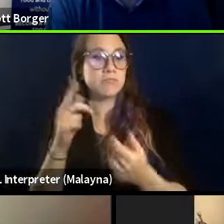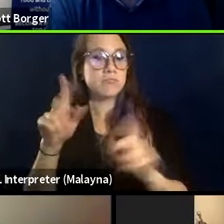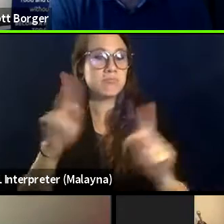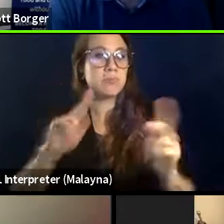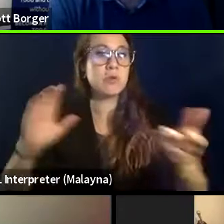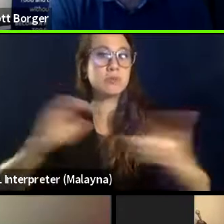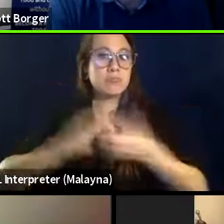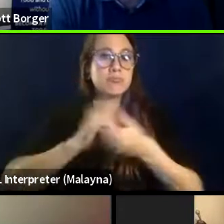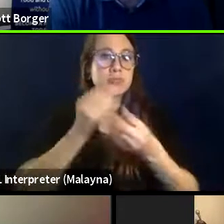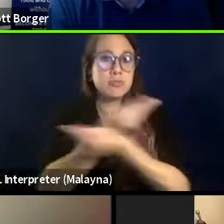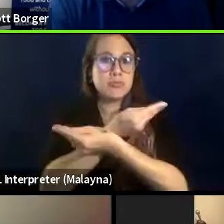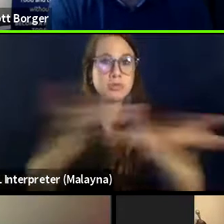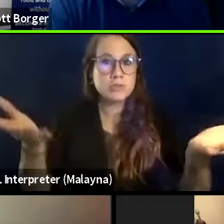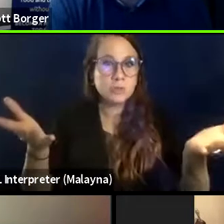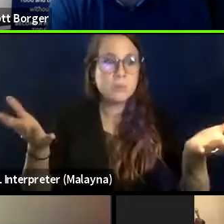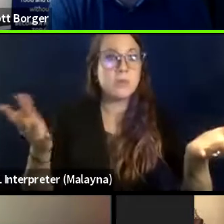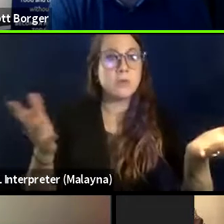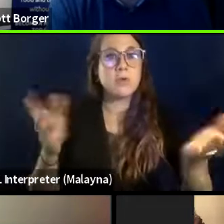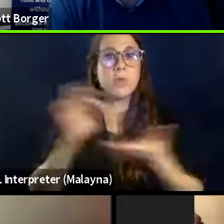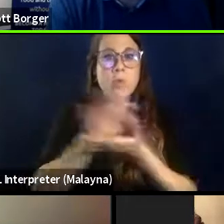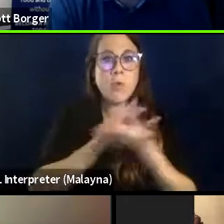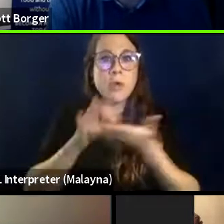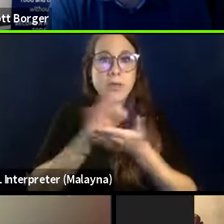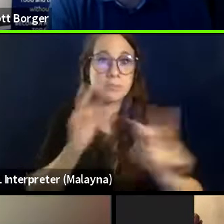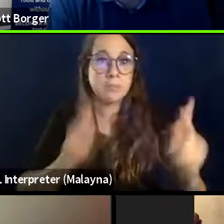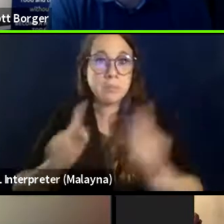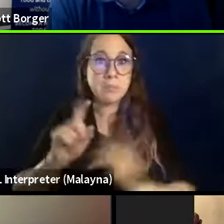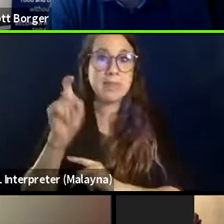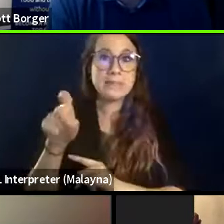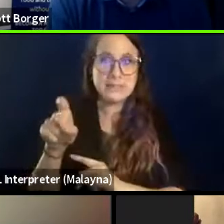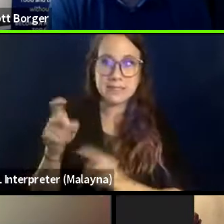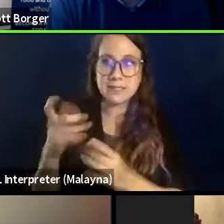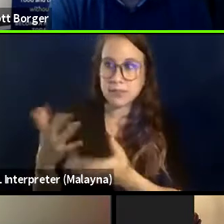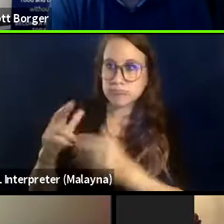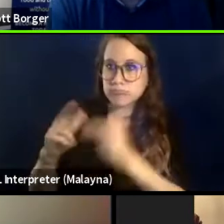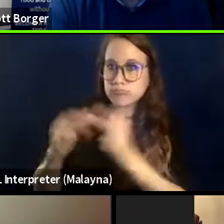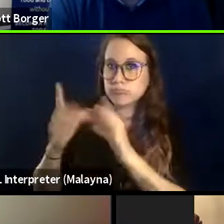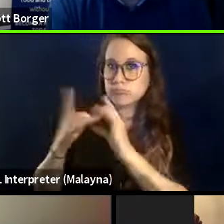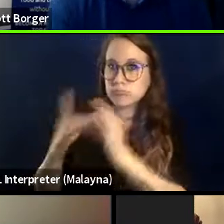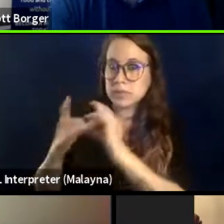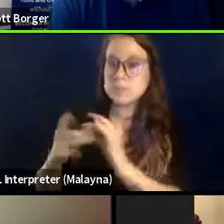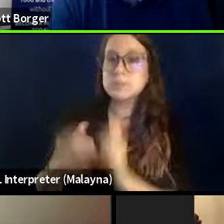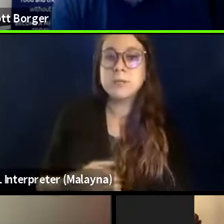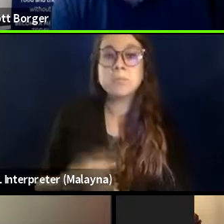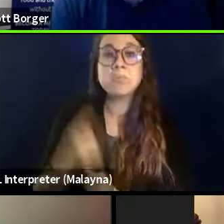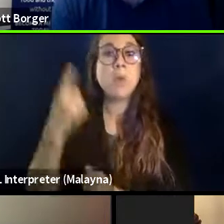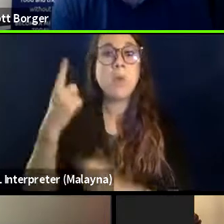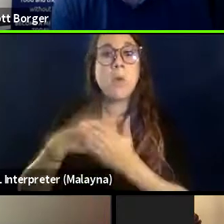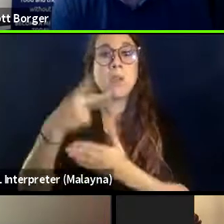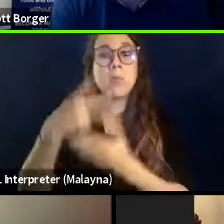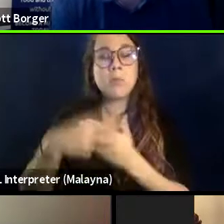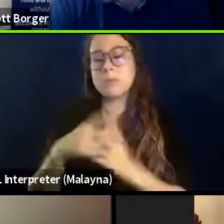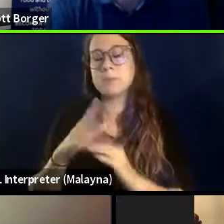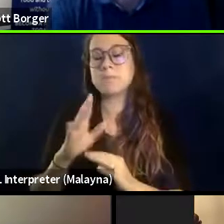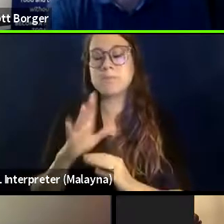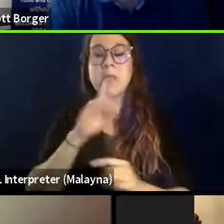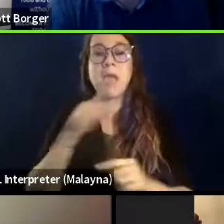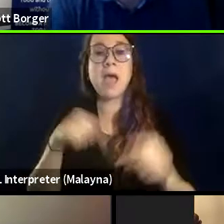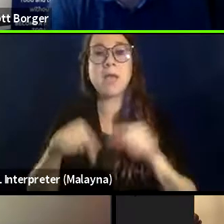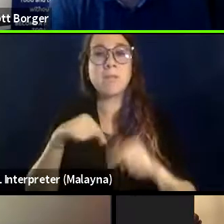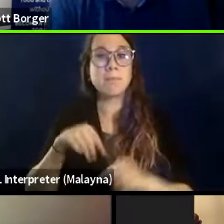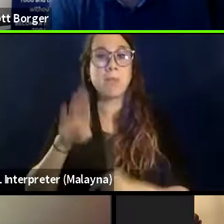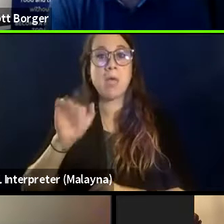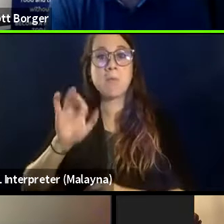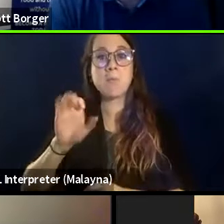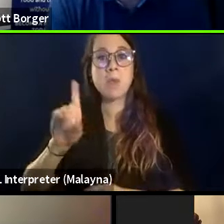need in relationship. And we like to be able to do those in relationship. One of the programs, so basically how Breadcoin works